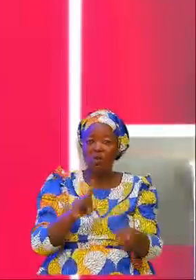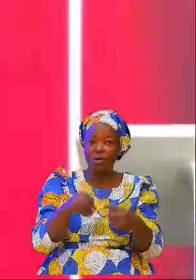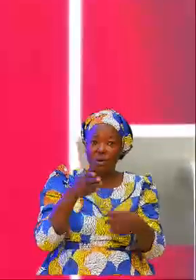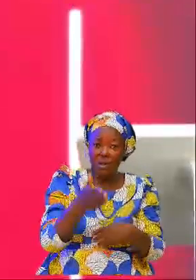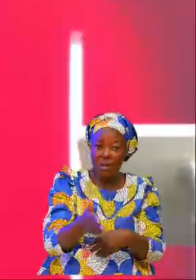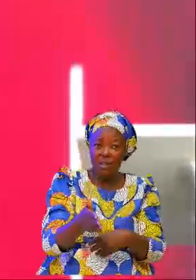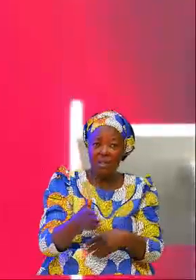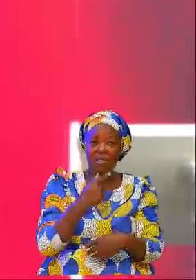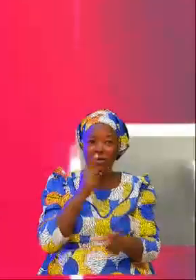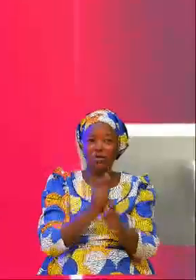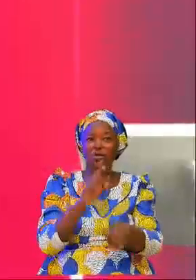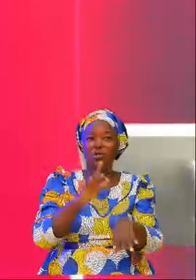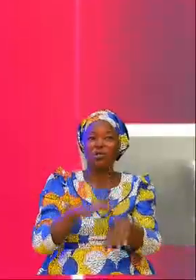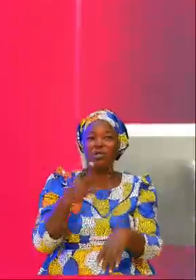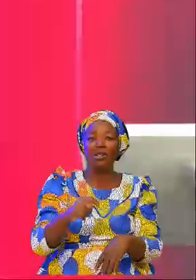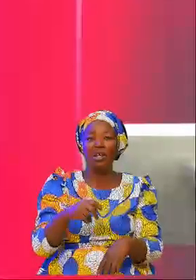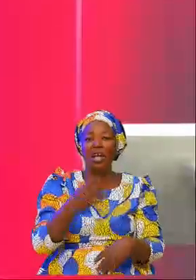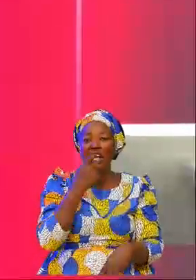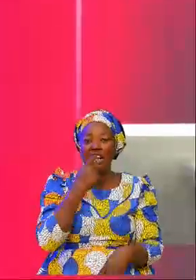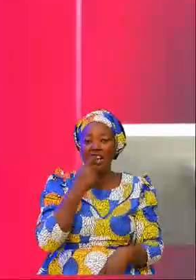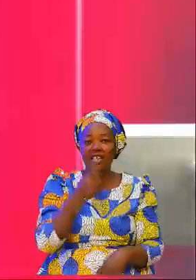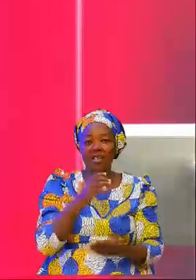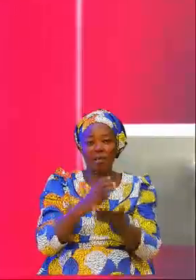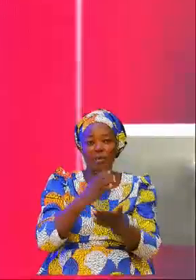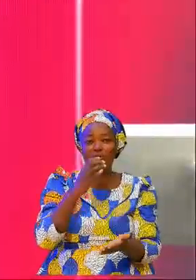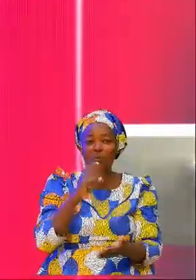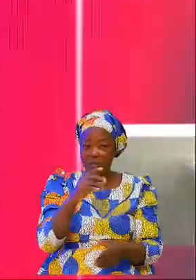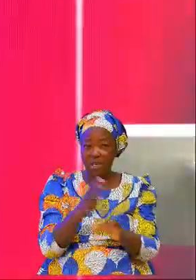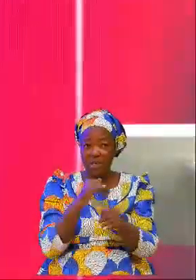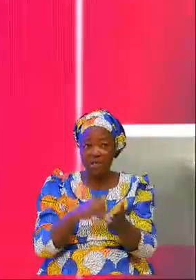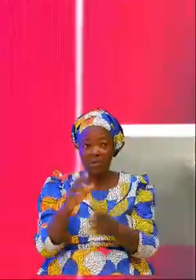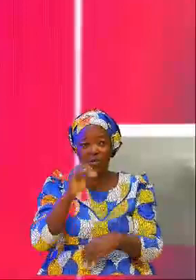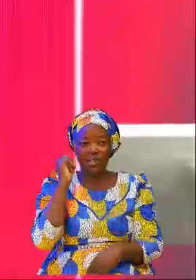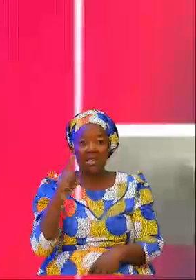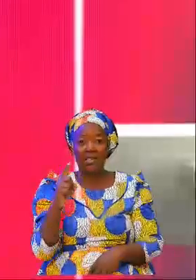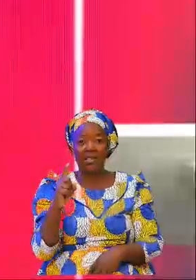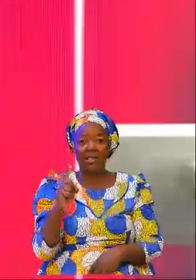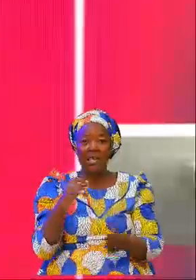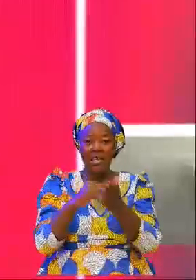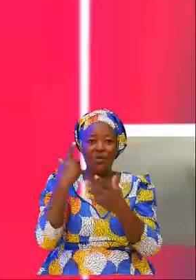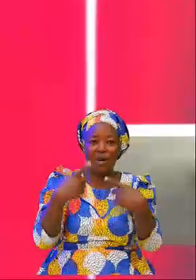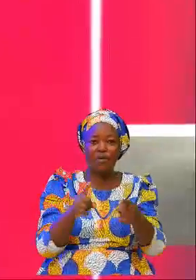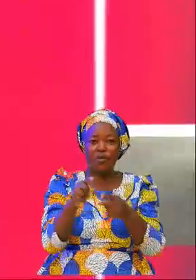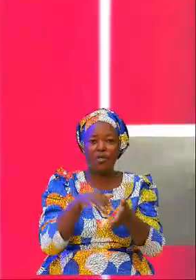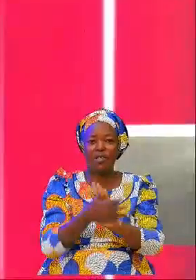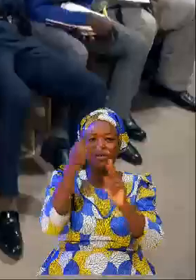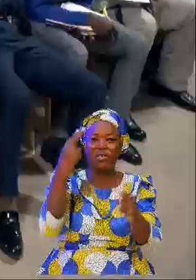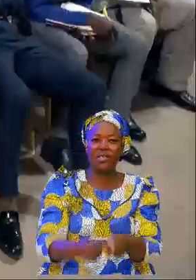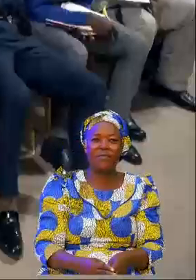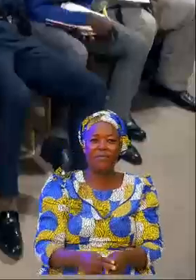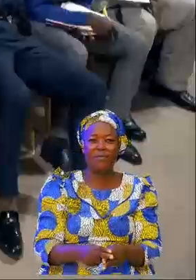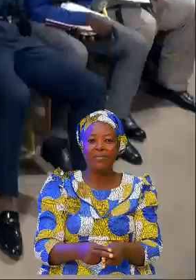corn, and as they strike, they only strike the glass bottle. You get my